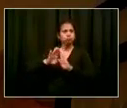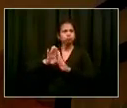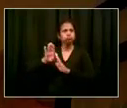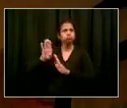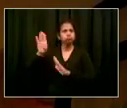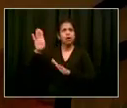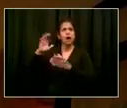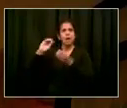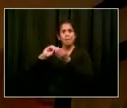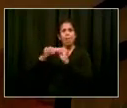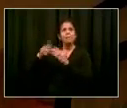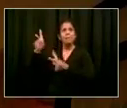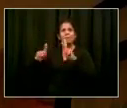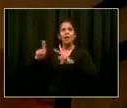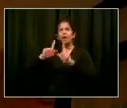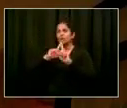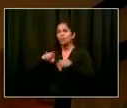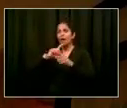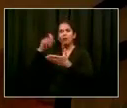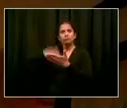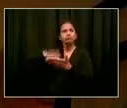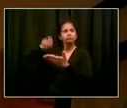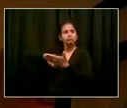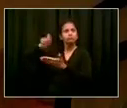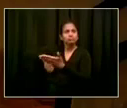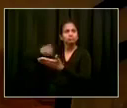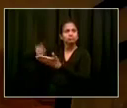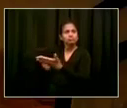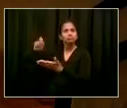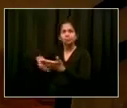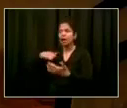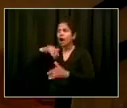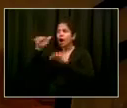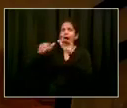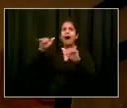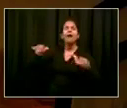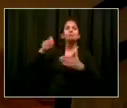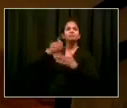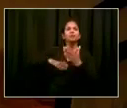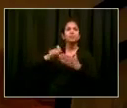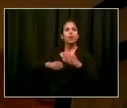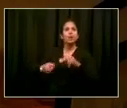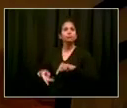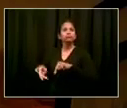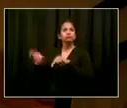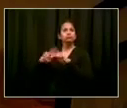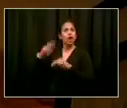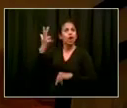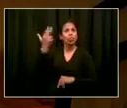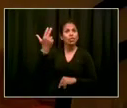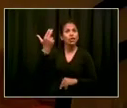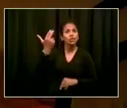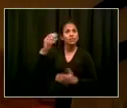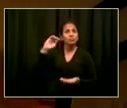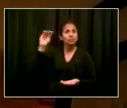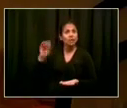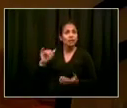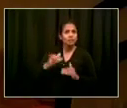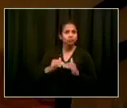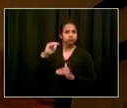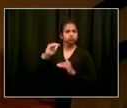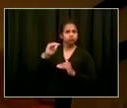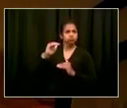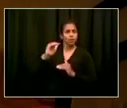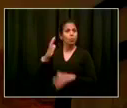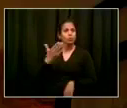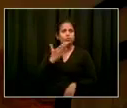self-response increased by close to 13 percentage points, and our closest competitors, Fresno and I believe El Paso, were actually several